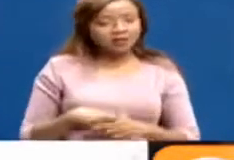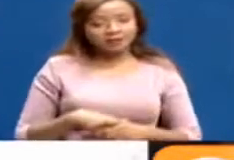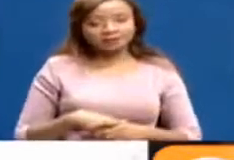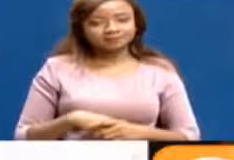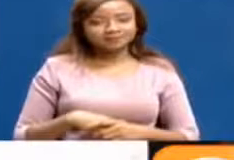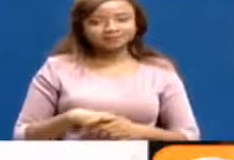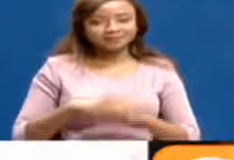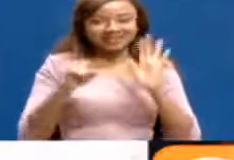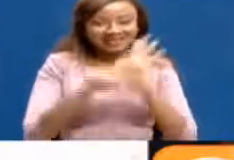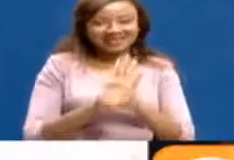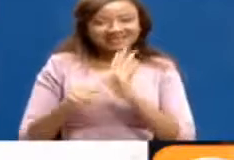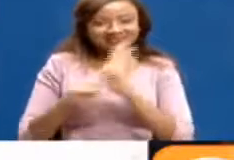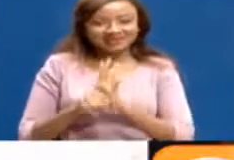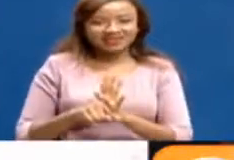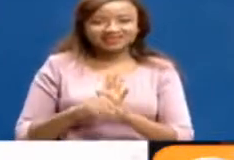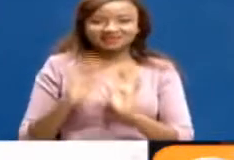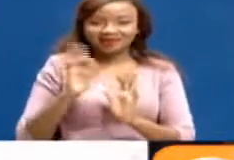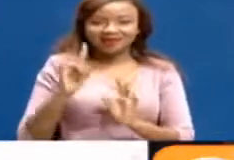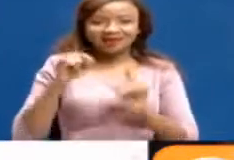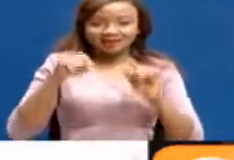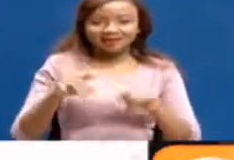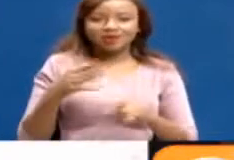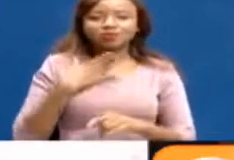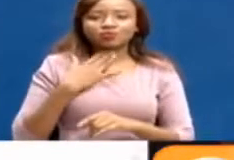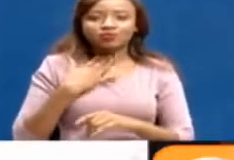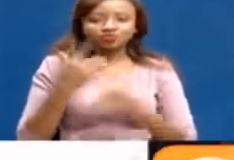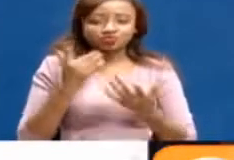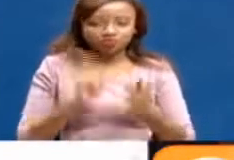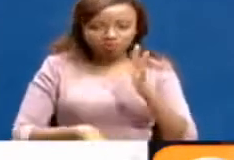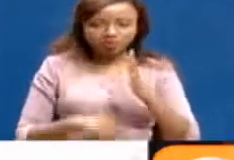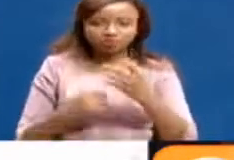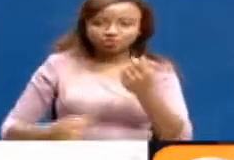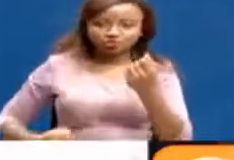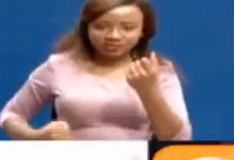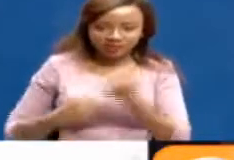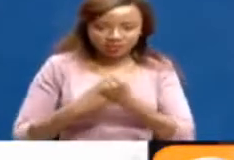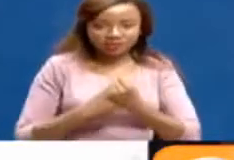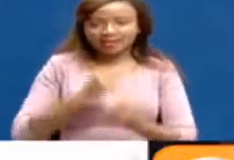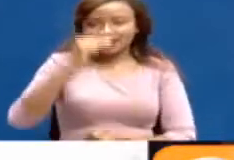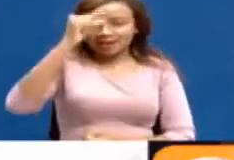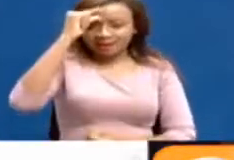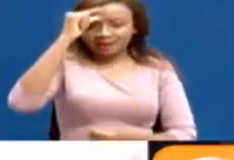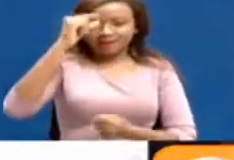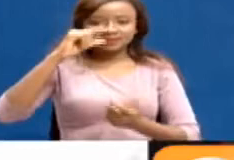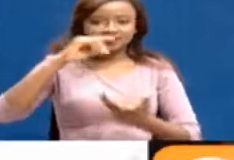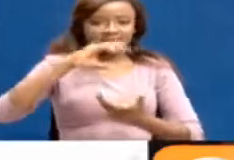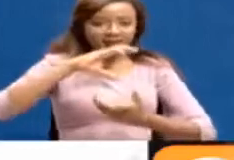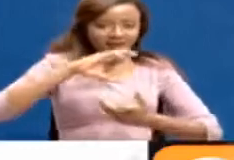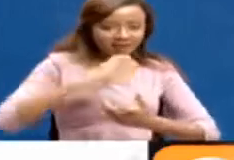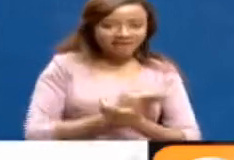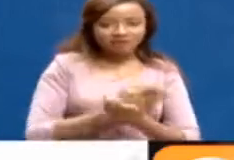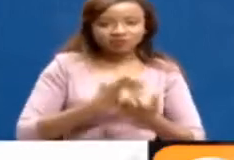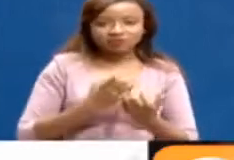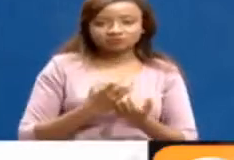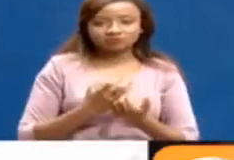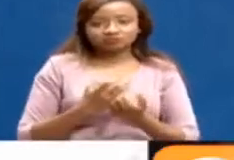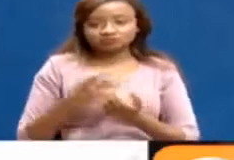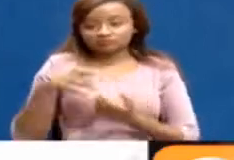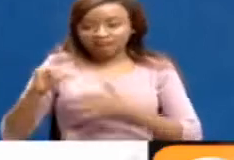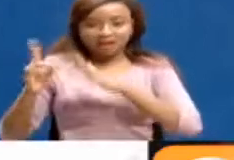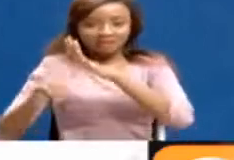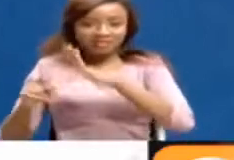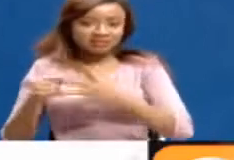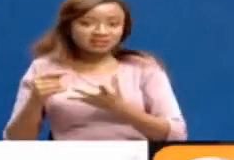that is negative sometimes. But it's really oversight to support the efforts of government to legislate. The minister cannot legislate. The minister cannot pass a